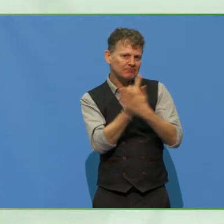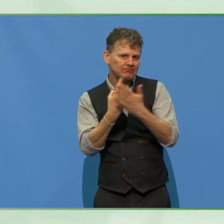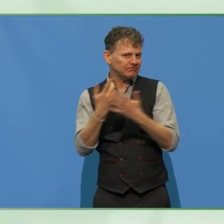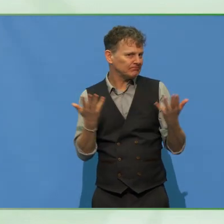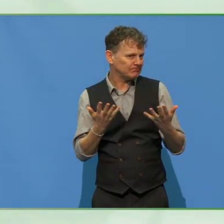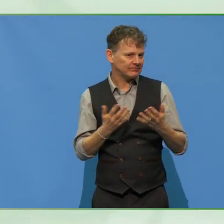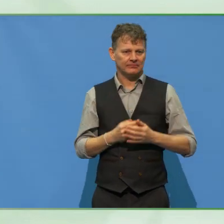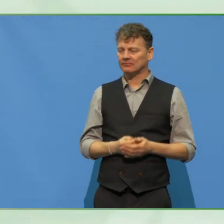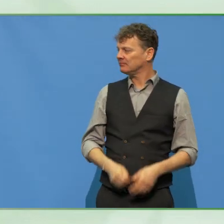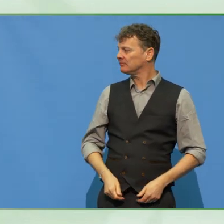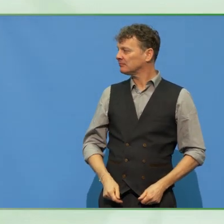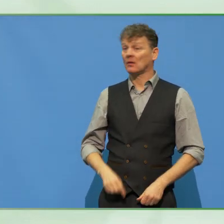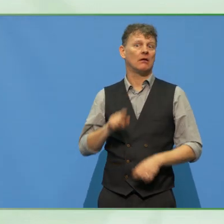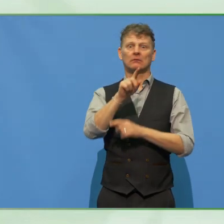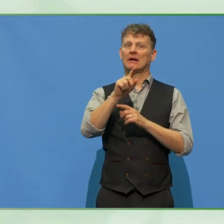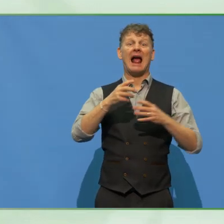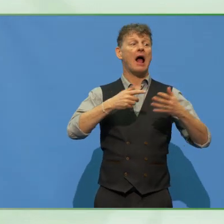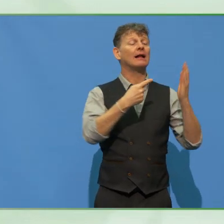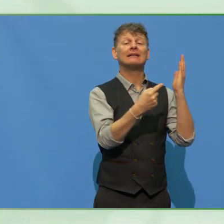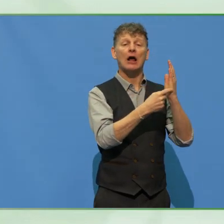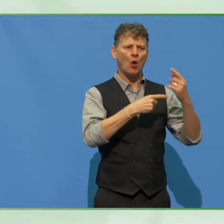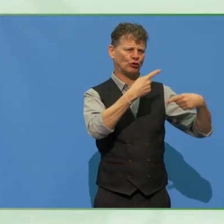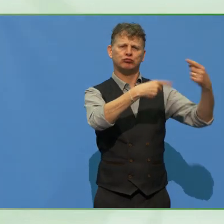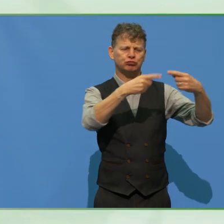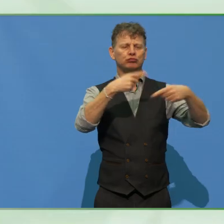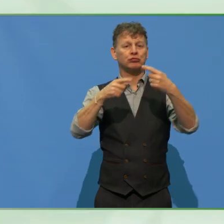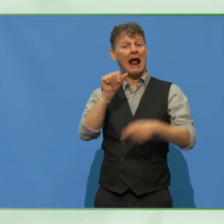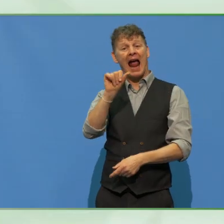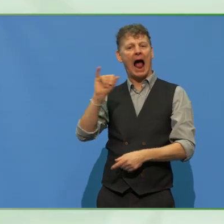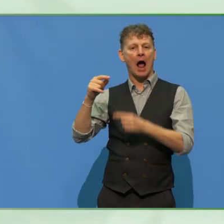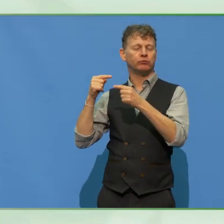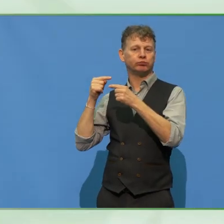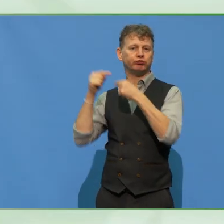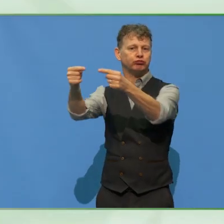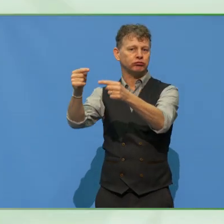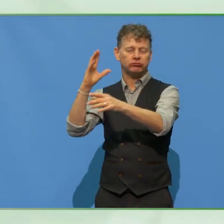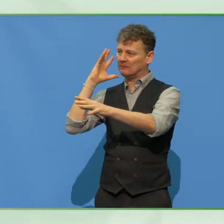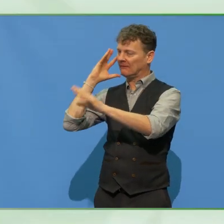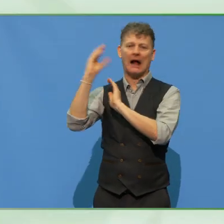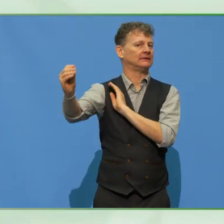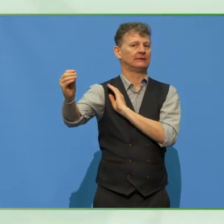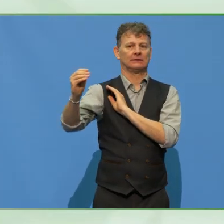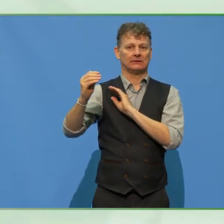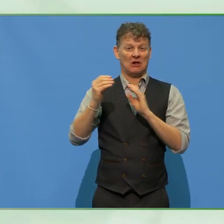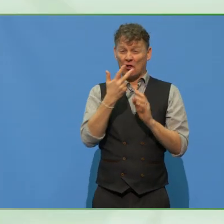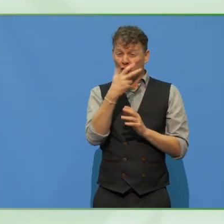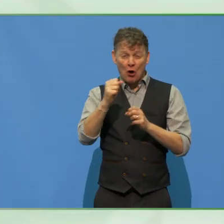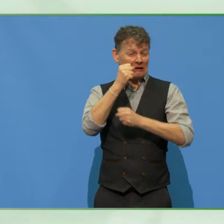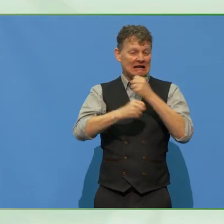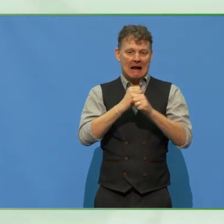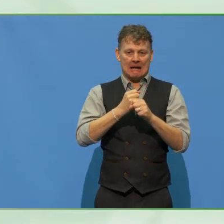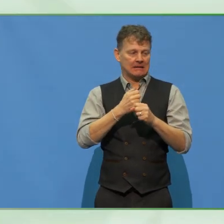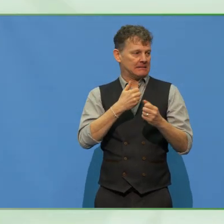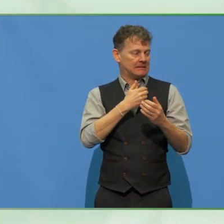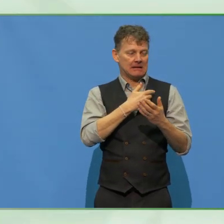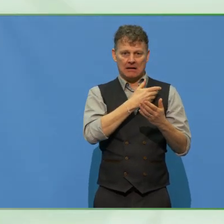One, AI is moving quicker than any technology in my 21 years, 30 years, honestly, in the tech industry. I have never